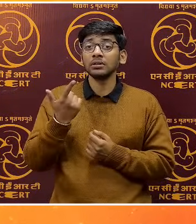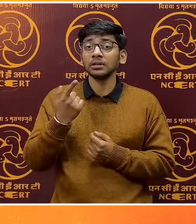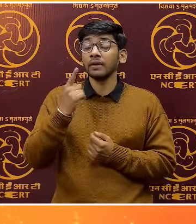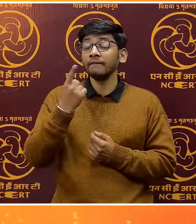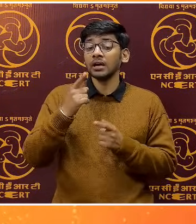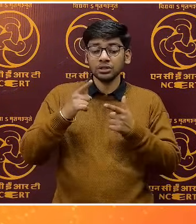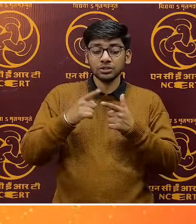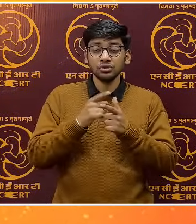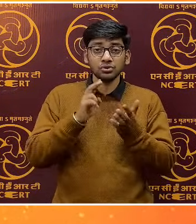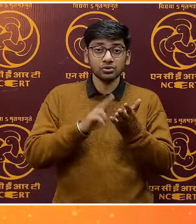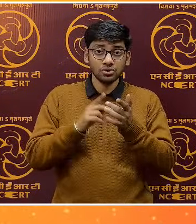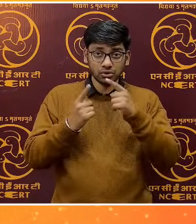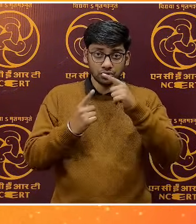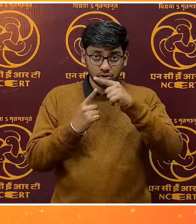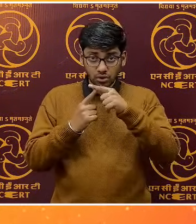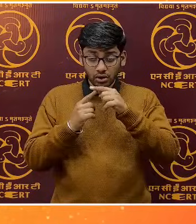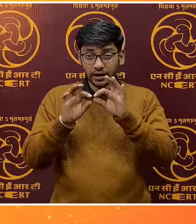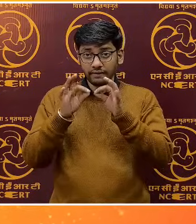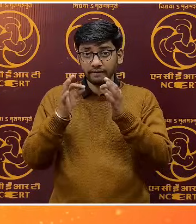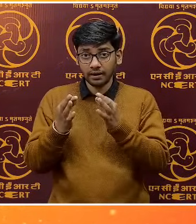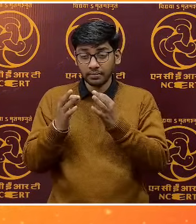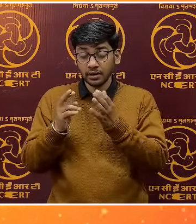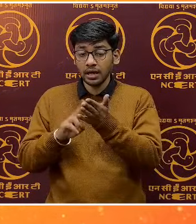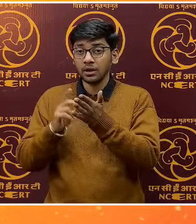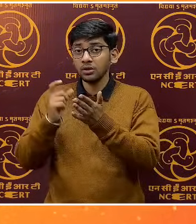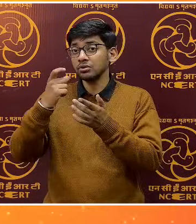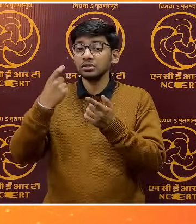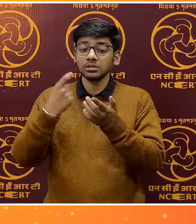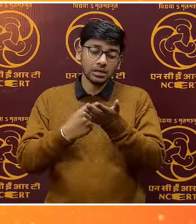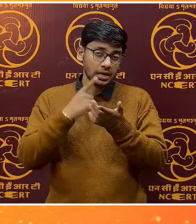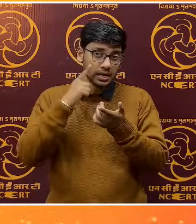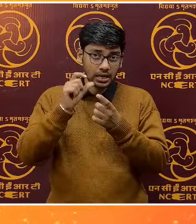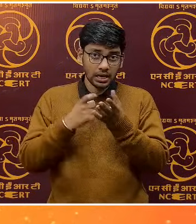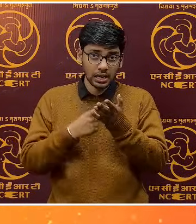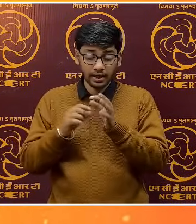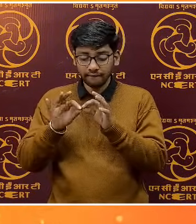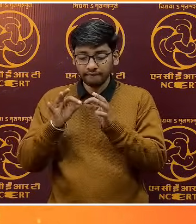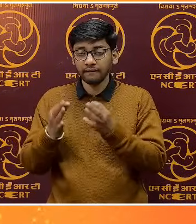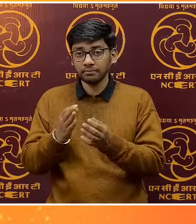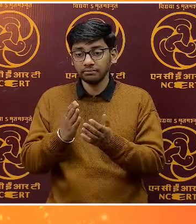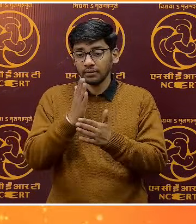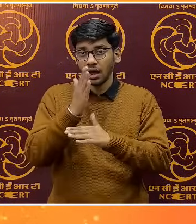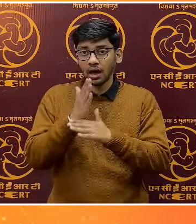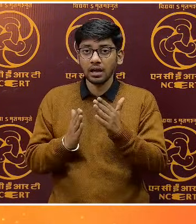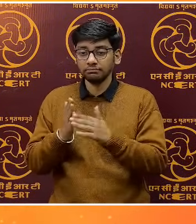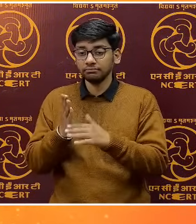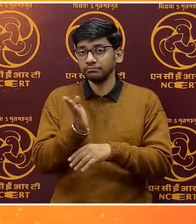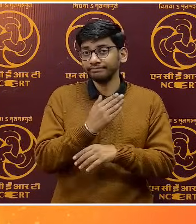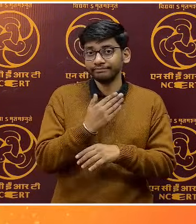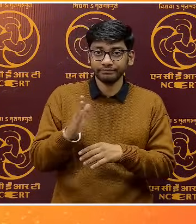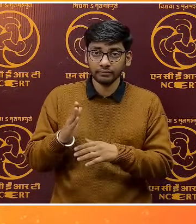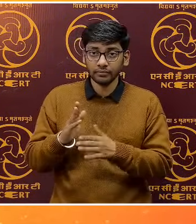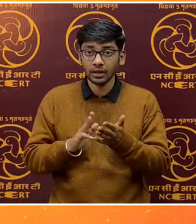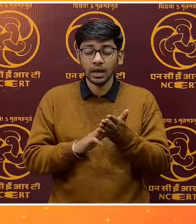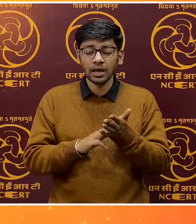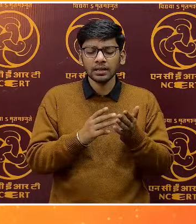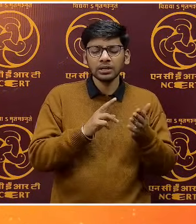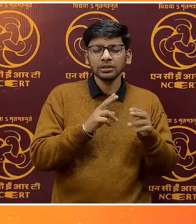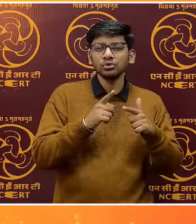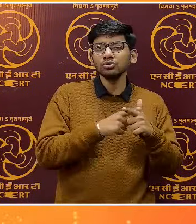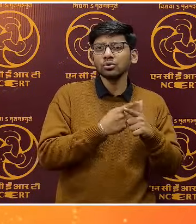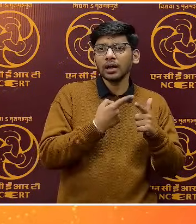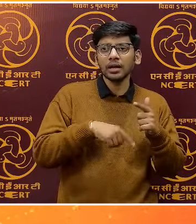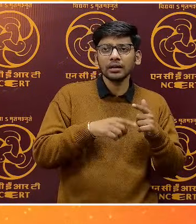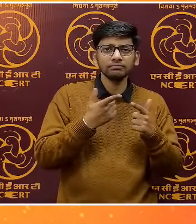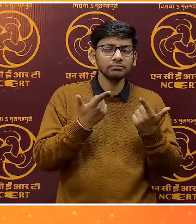called joint family, I guess, and the other one is nuclear family. Yes, the nuclear family is where mom, dad and the siblings are there. And